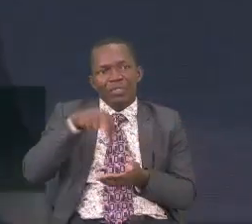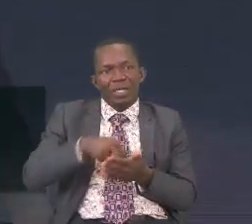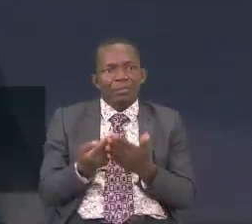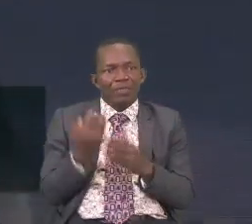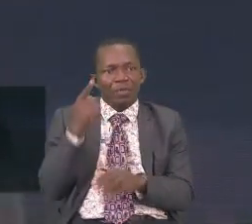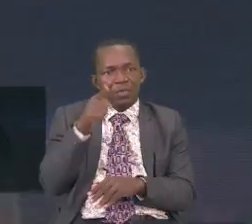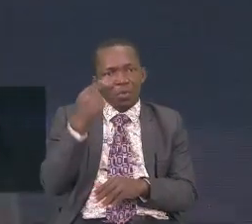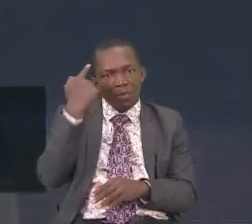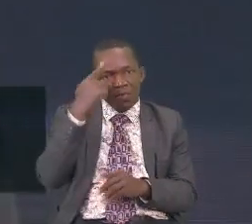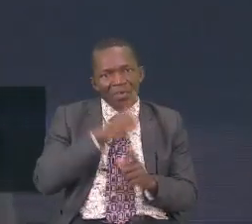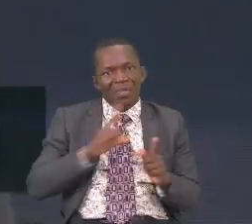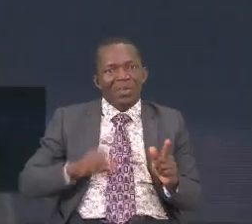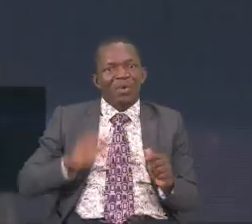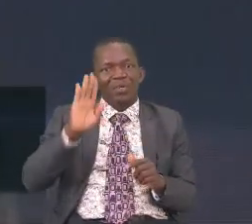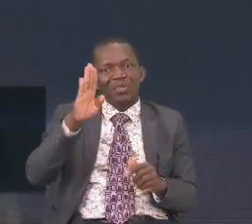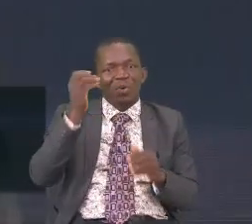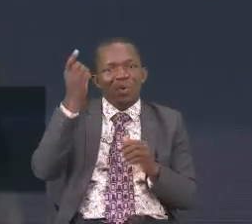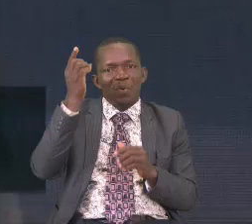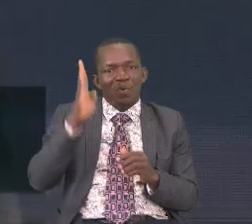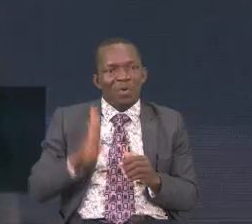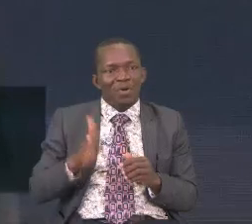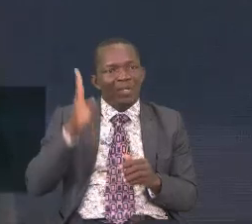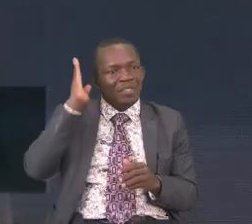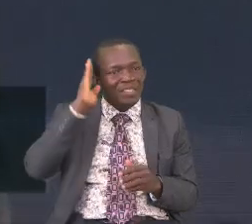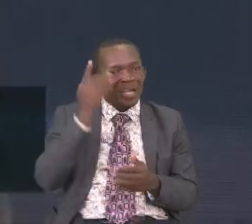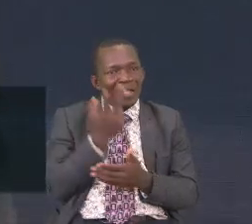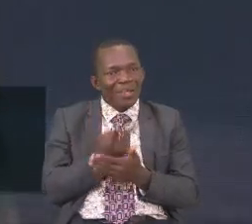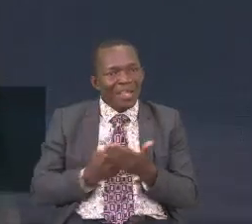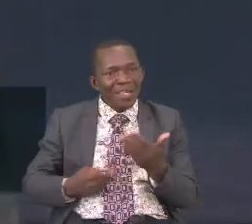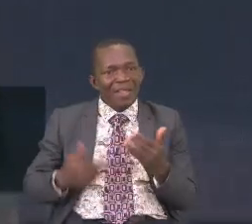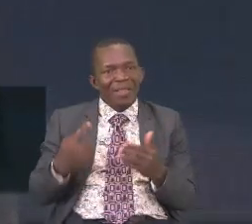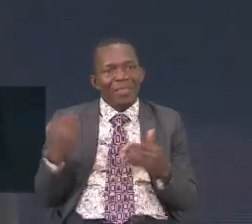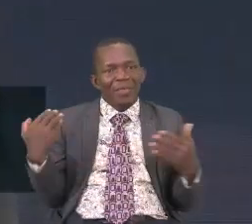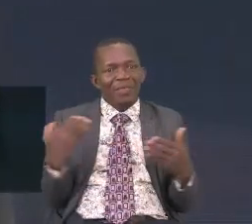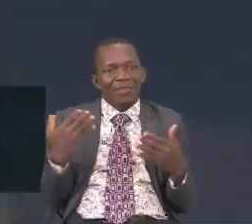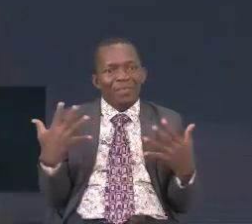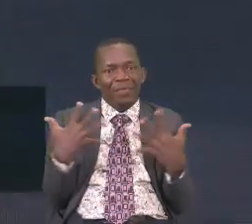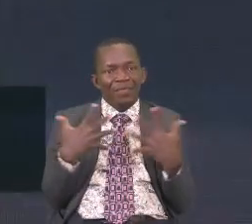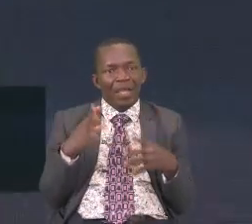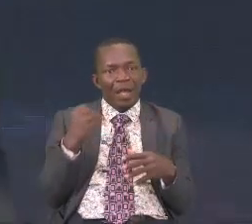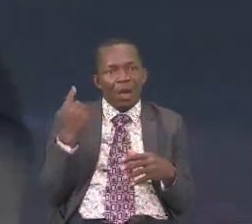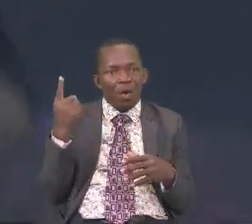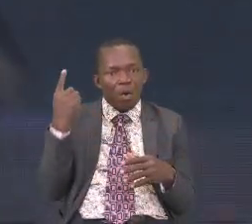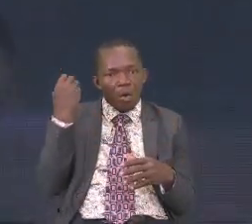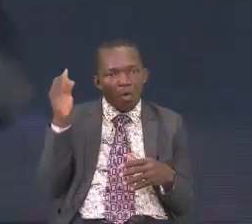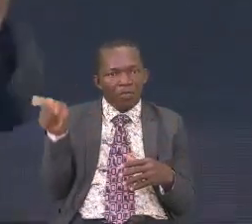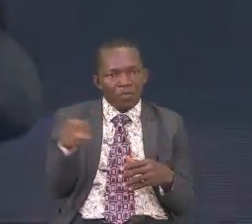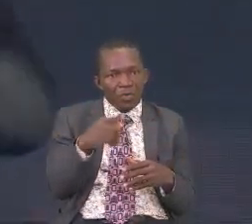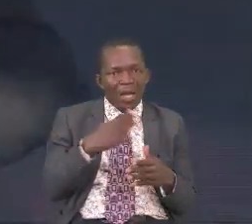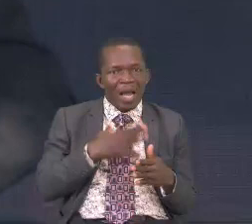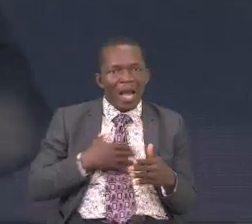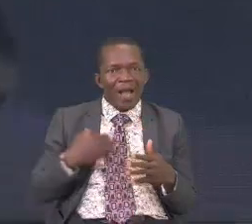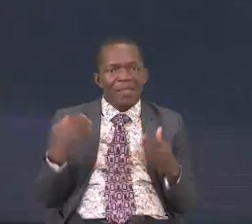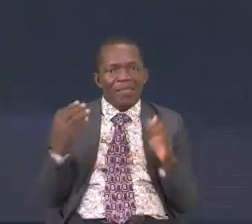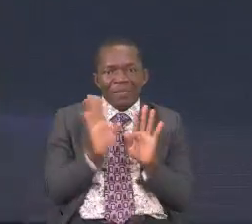you for the Lord your God shall live the fear of you and the